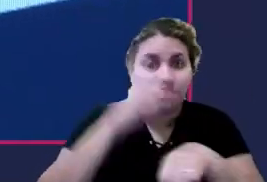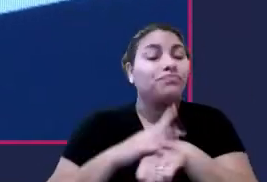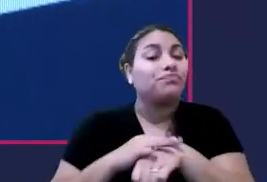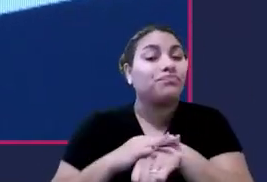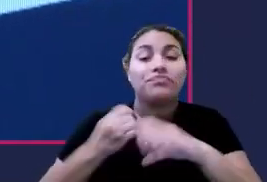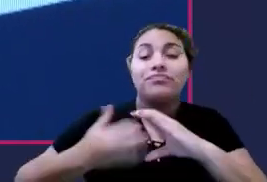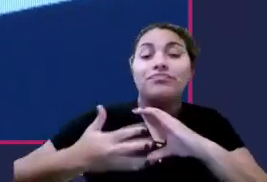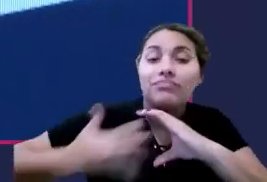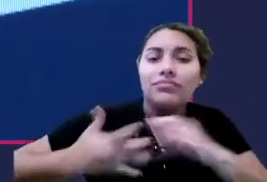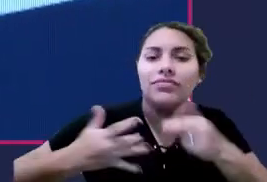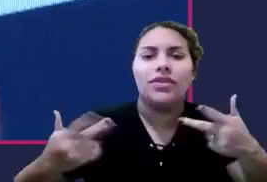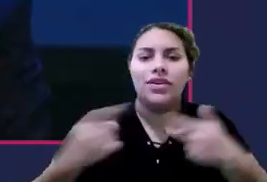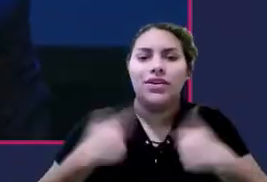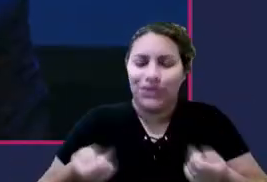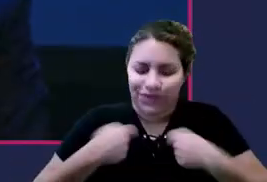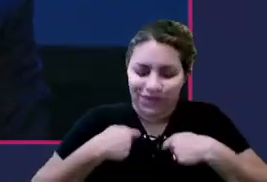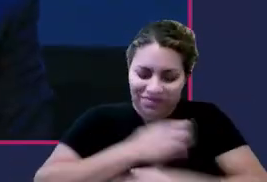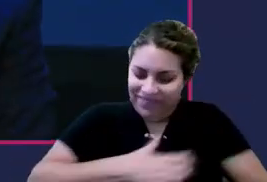were.